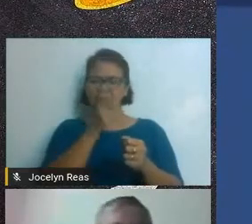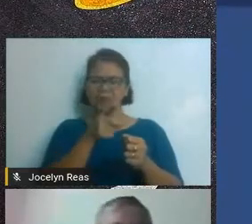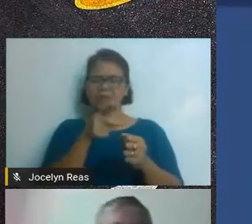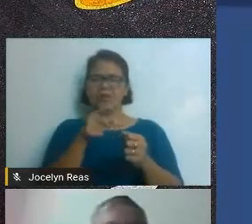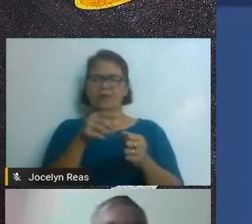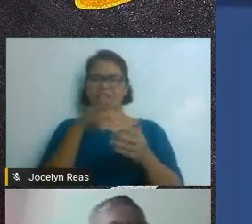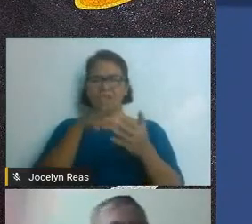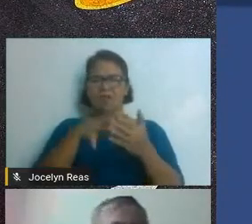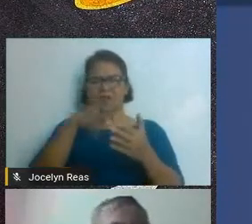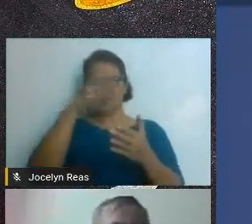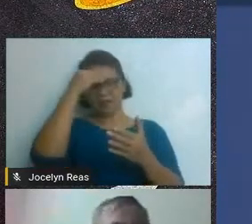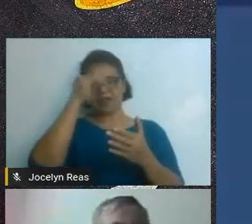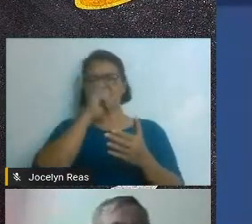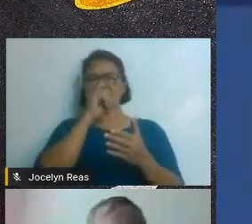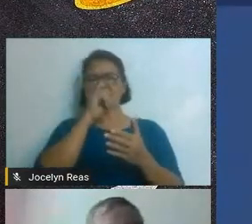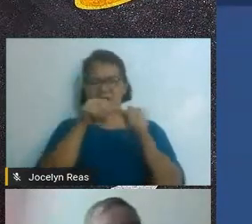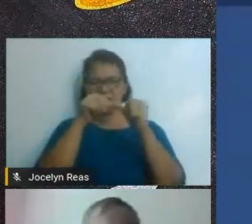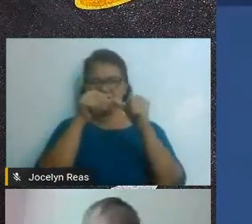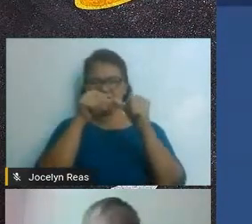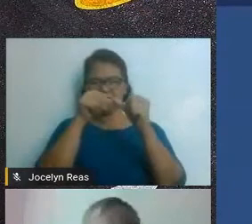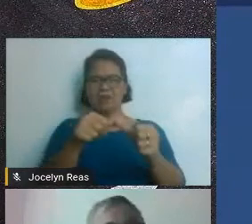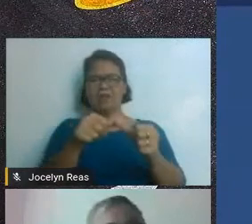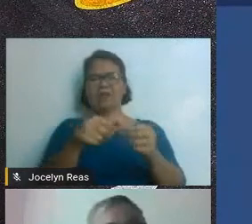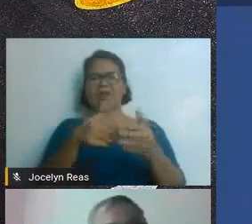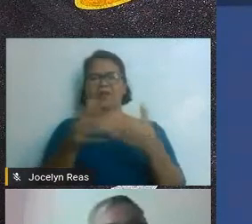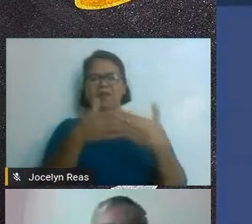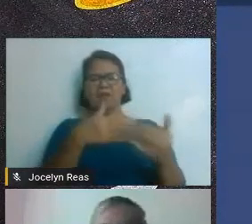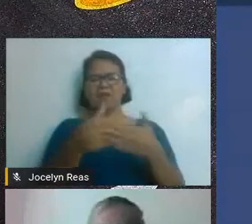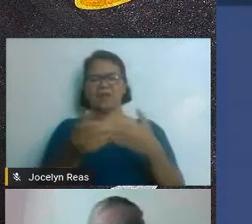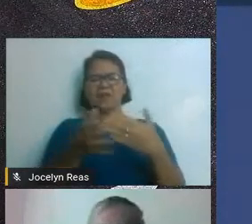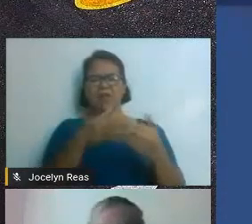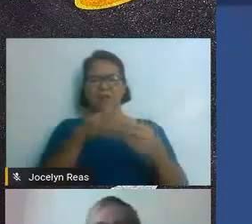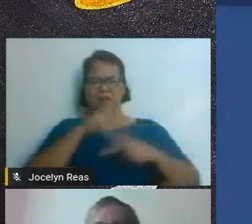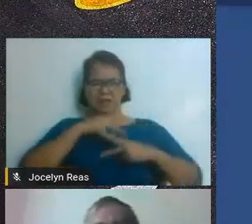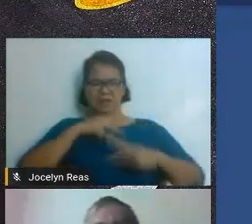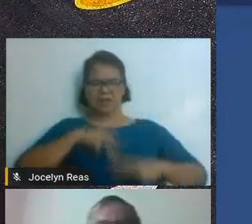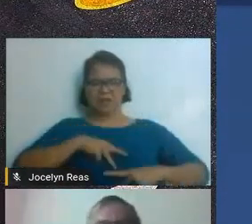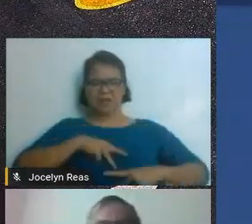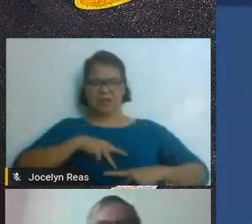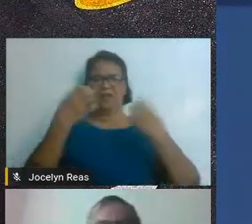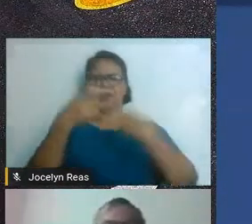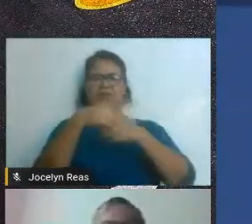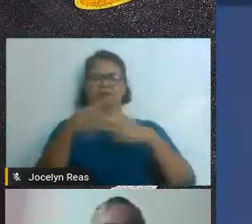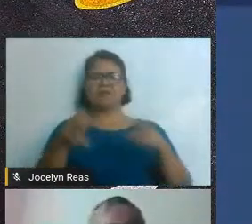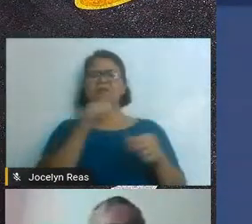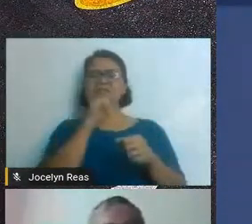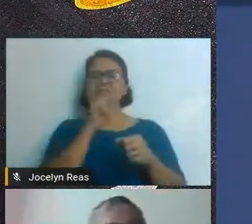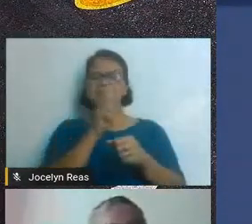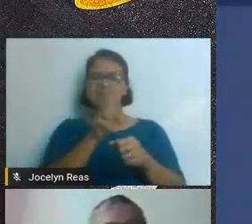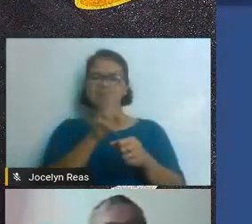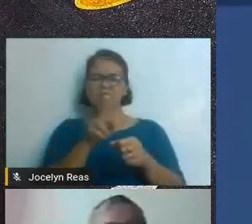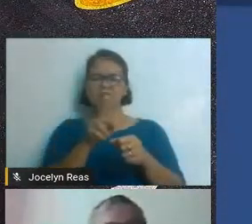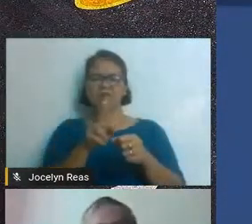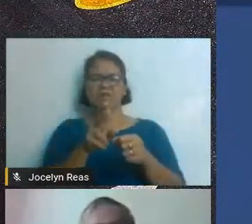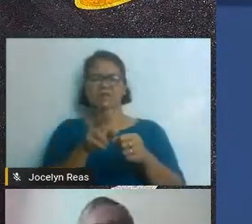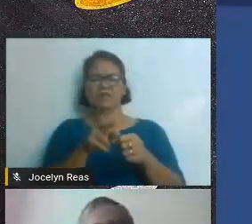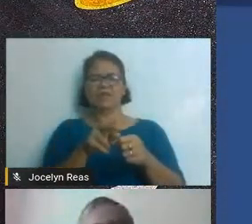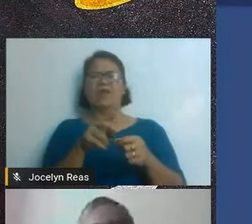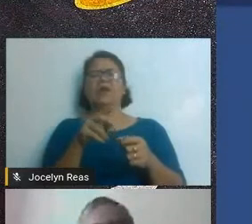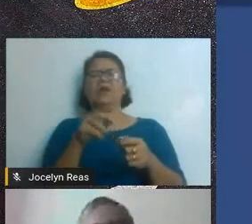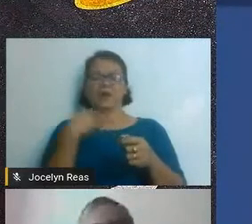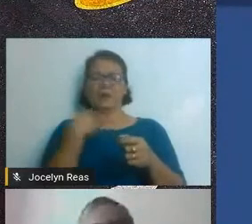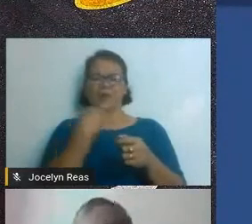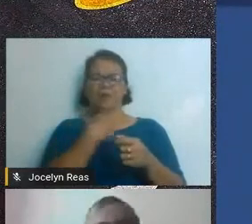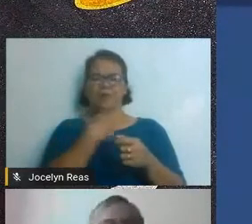classrooms are not useful yet, we are able to make adjustments. So this is also exactly what we are going to